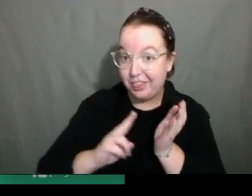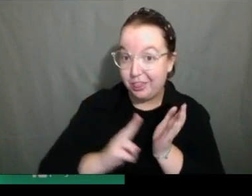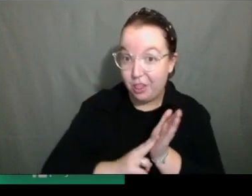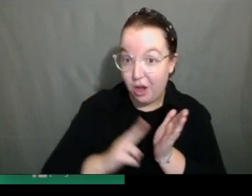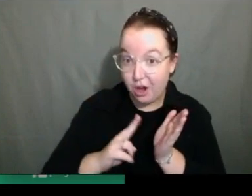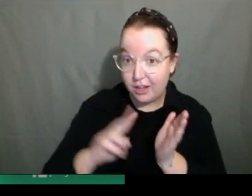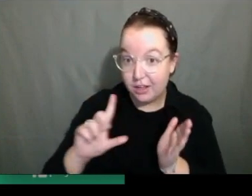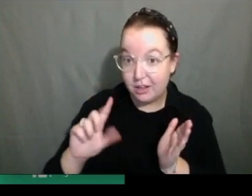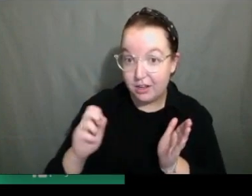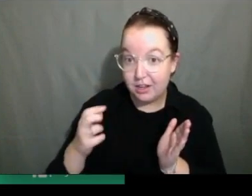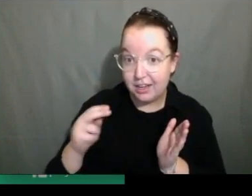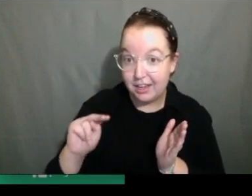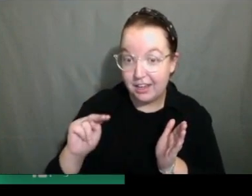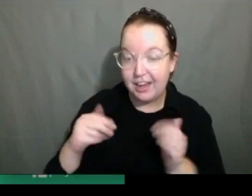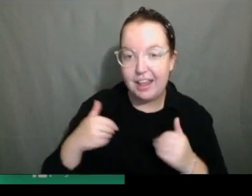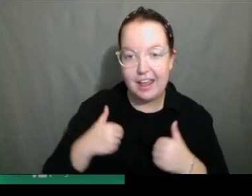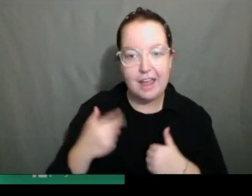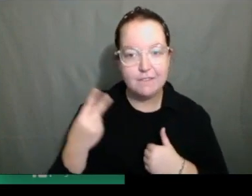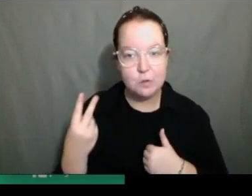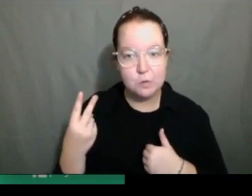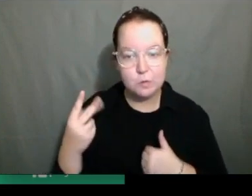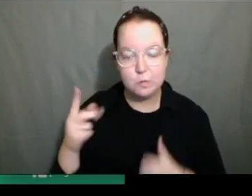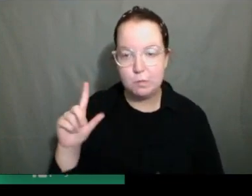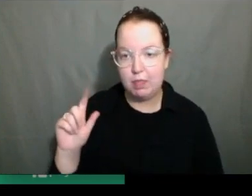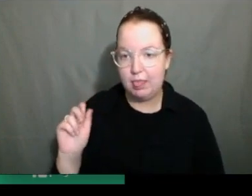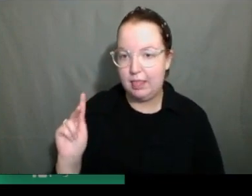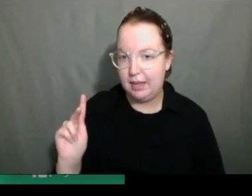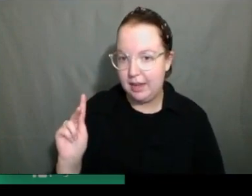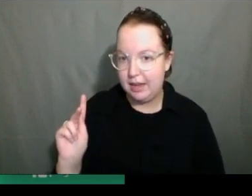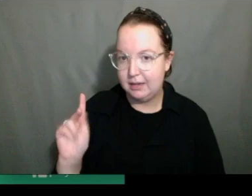also be two links within the email that will